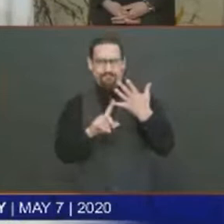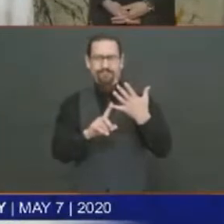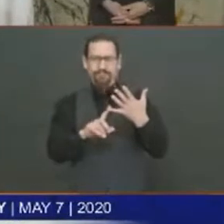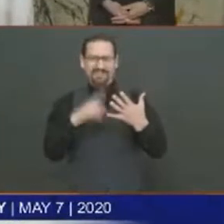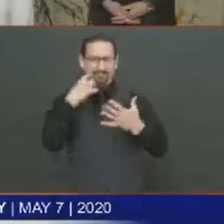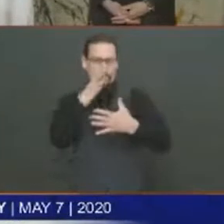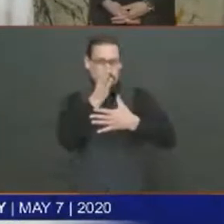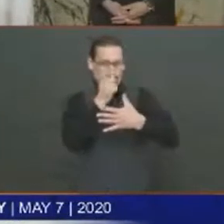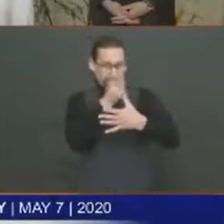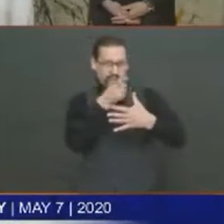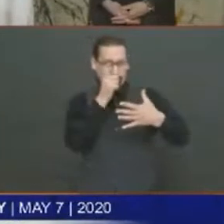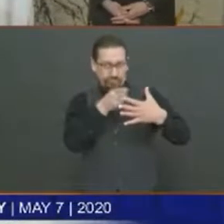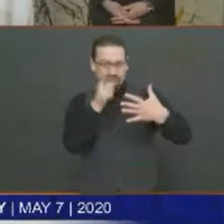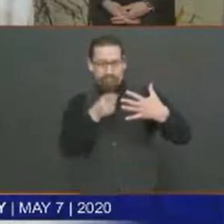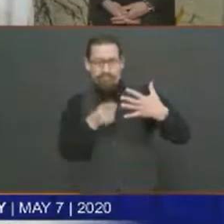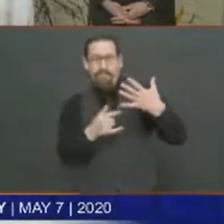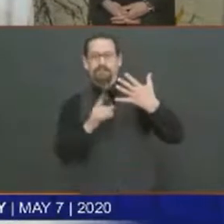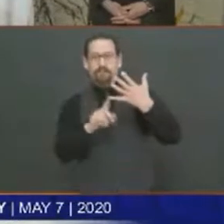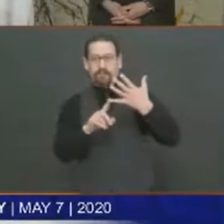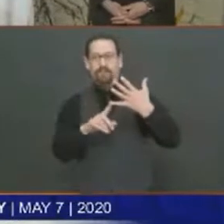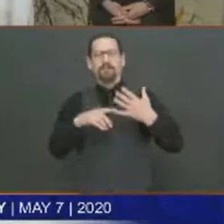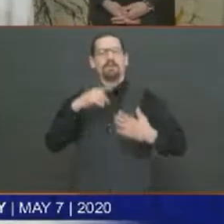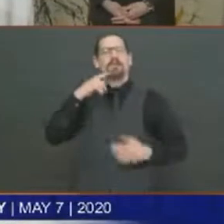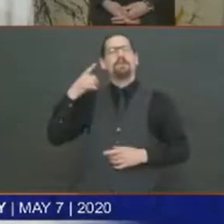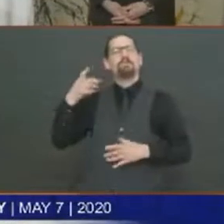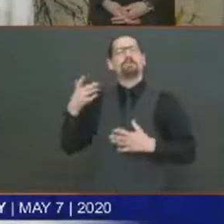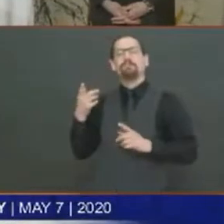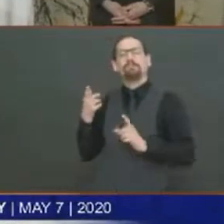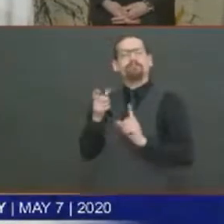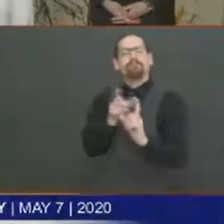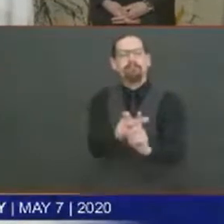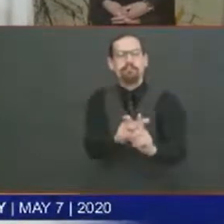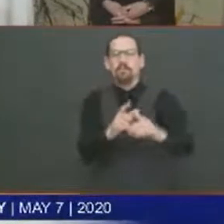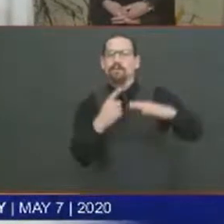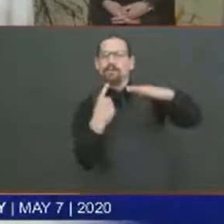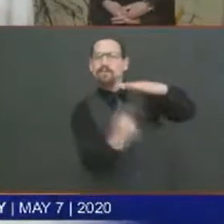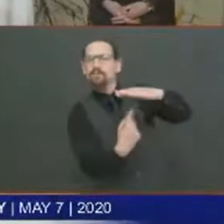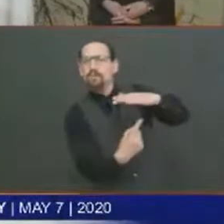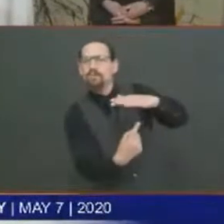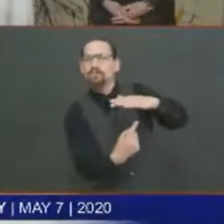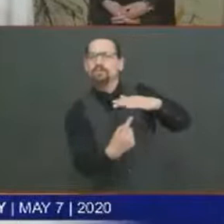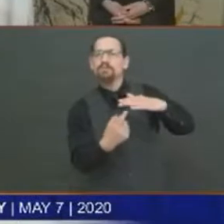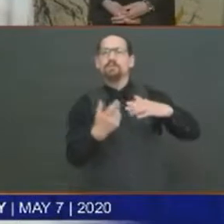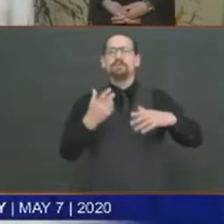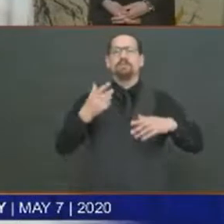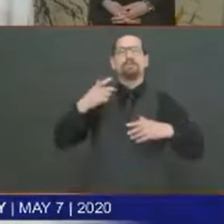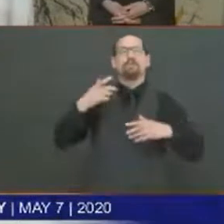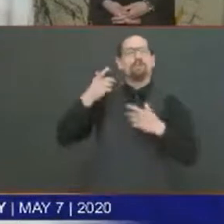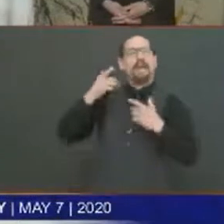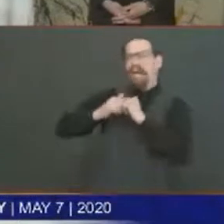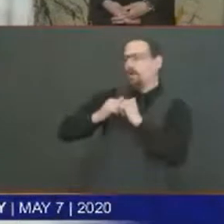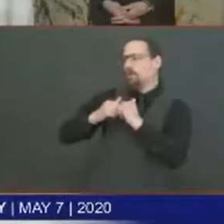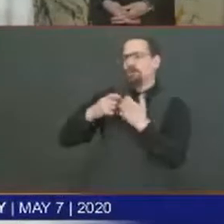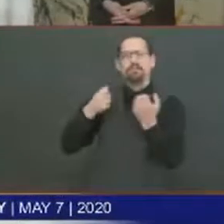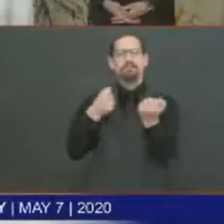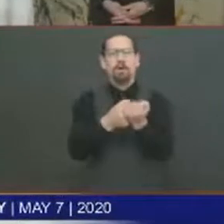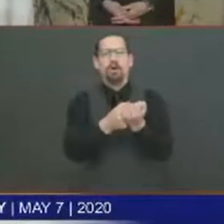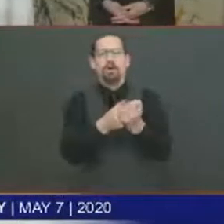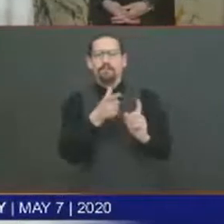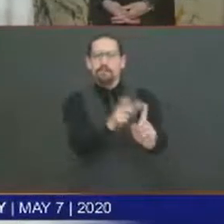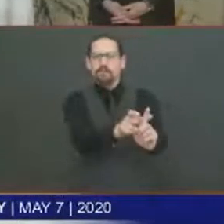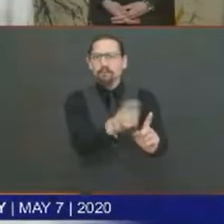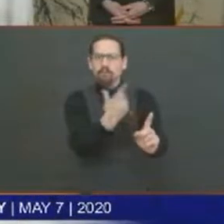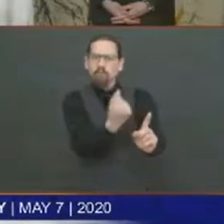in quarantine and isolation. I spoke on Tuesday about the structures we have in place to accomplish this. Our